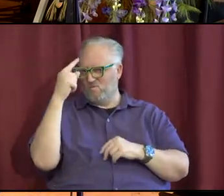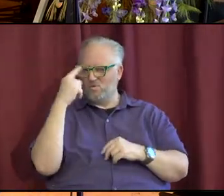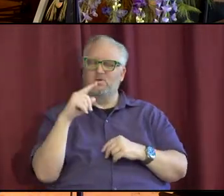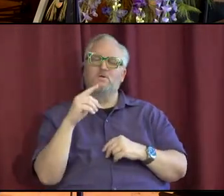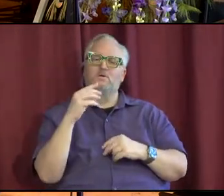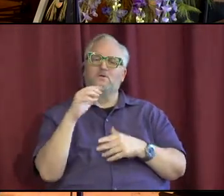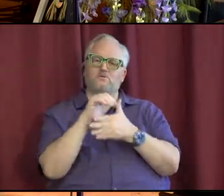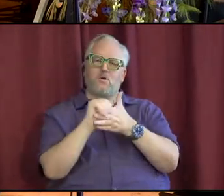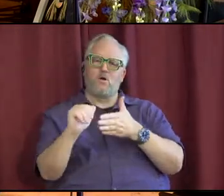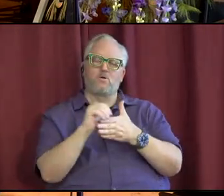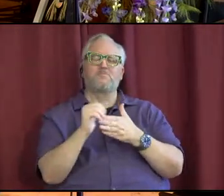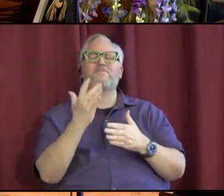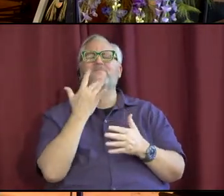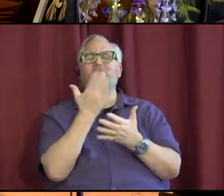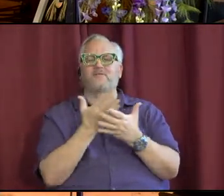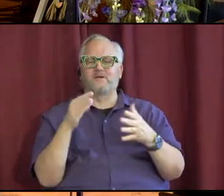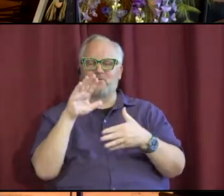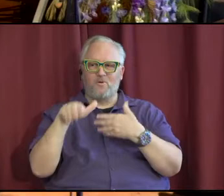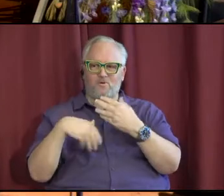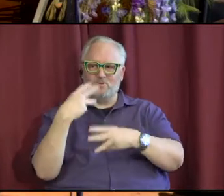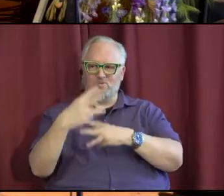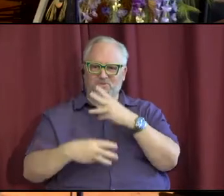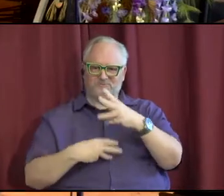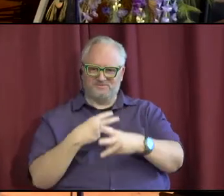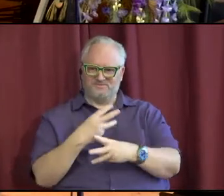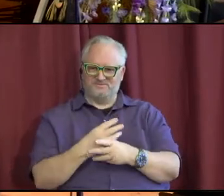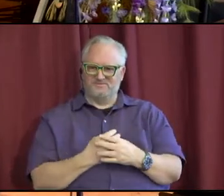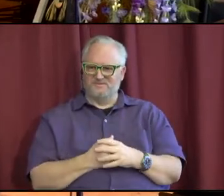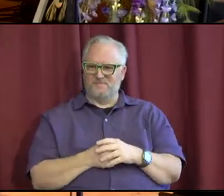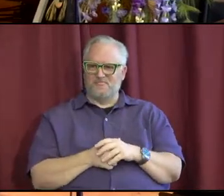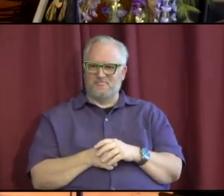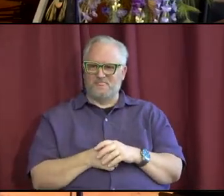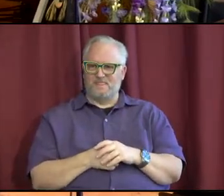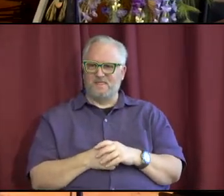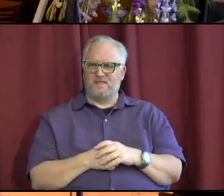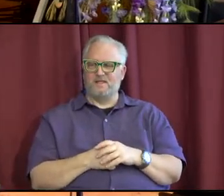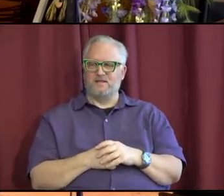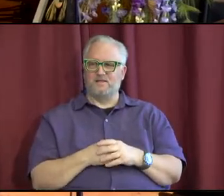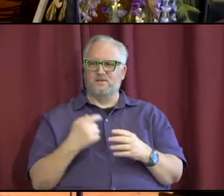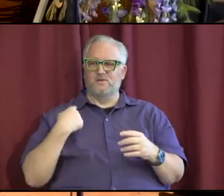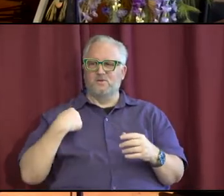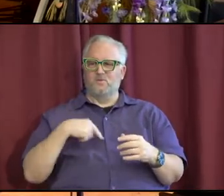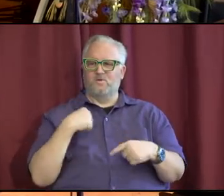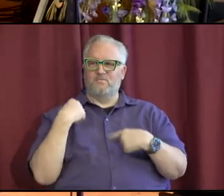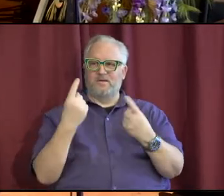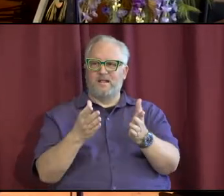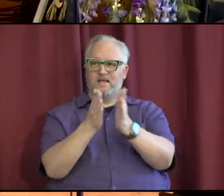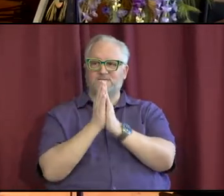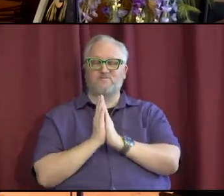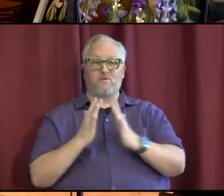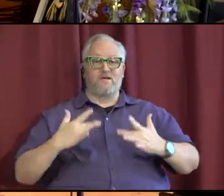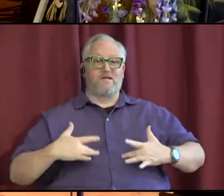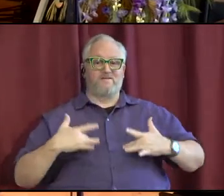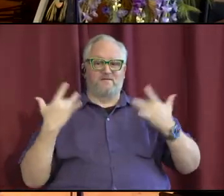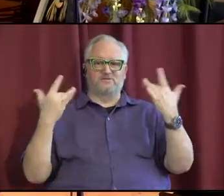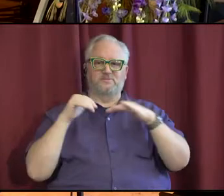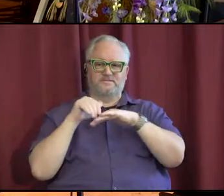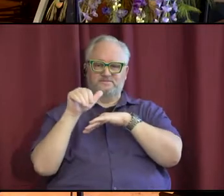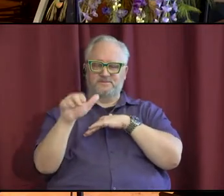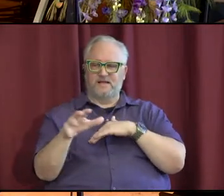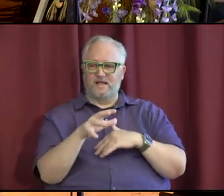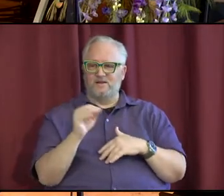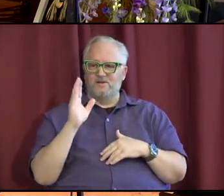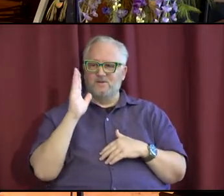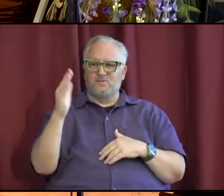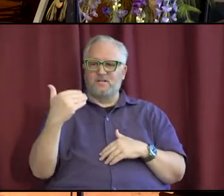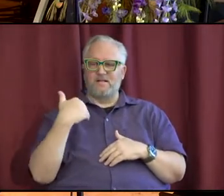My favorite thing in the whole world. So we've been asking for event submissions, and there'll be